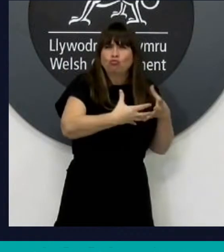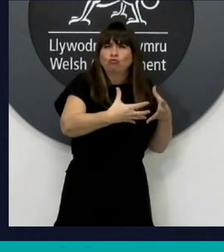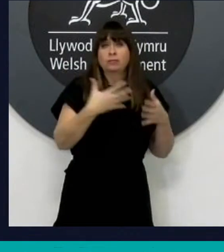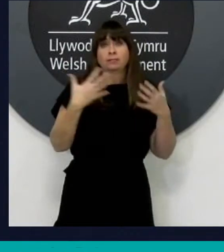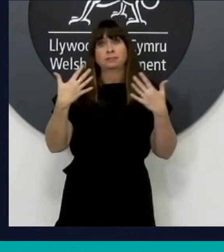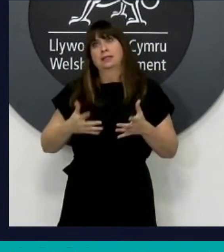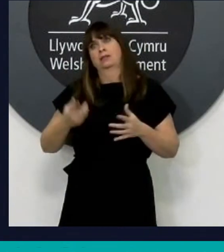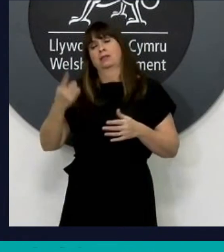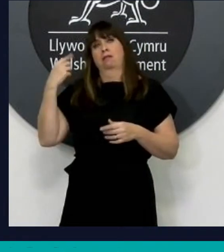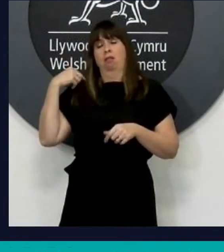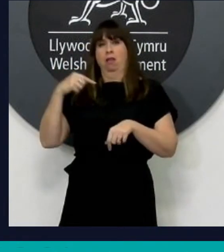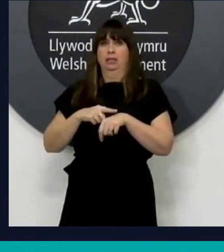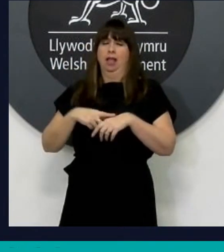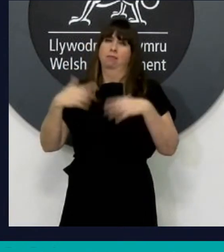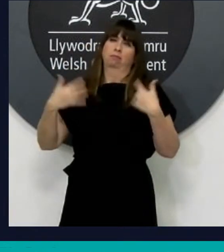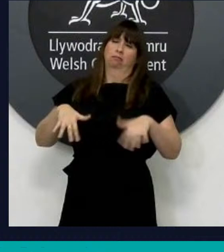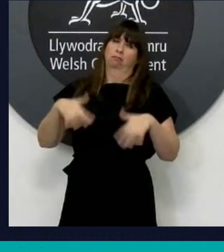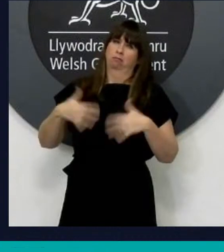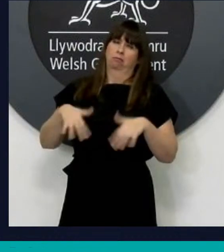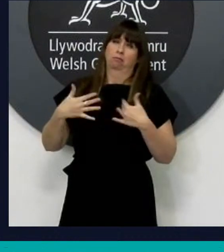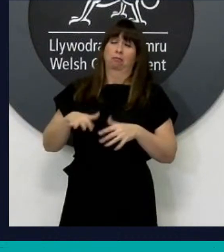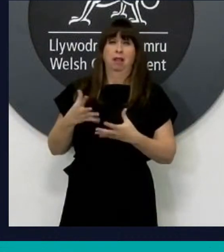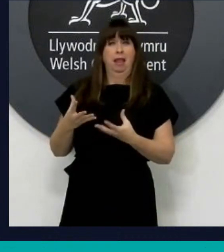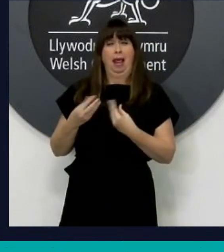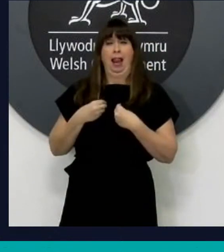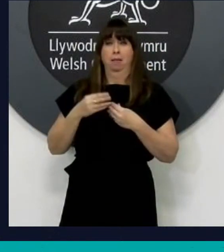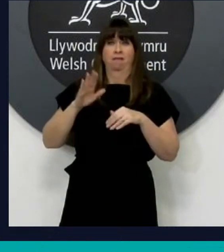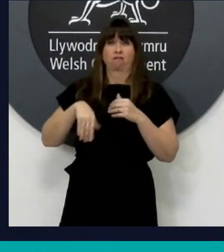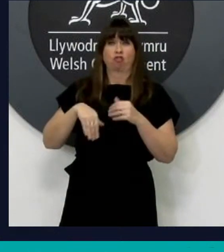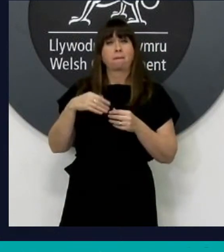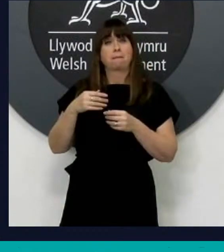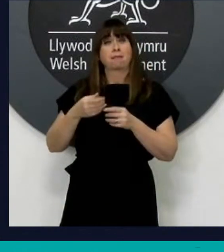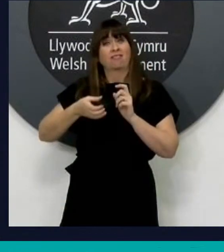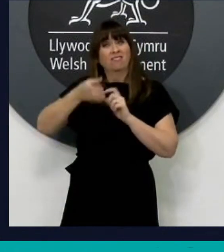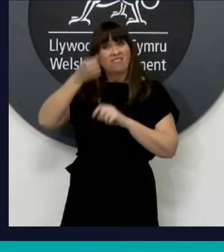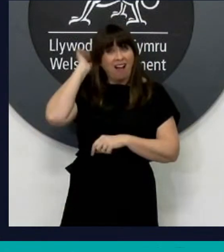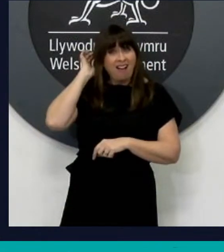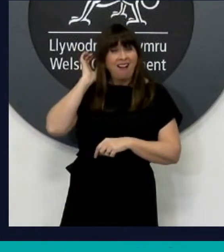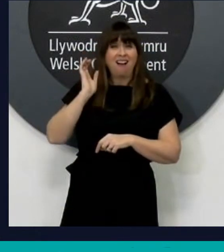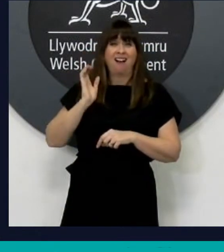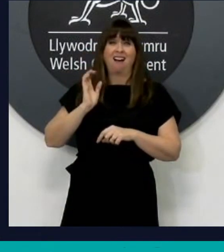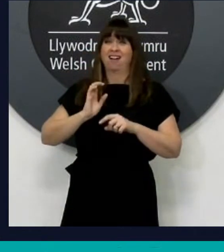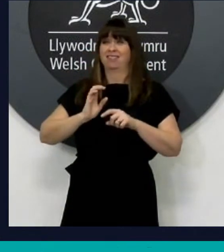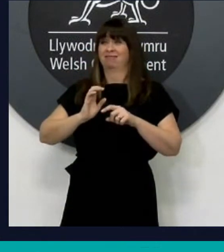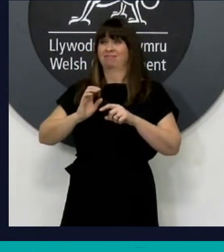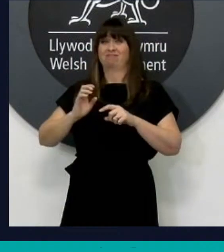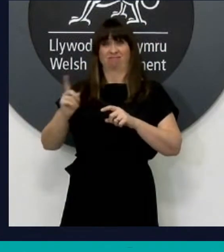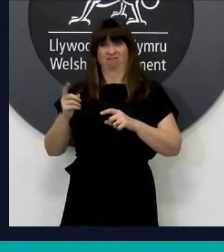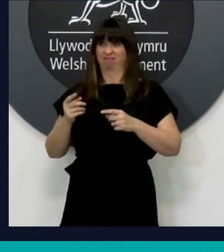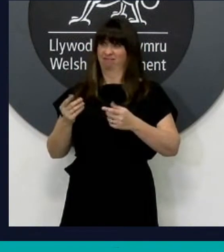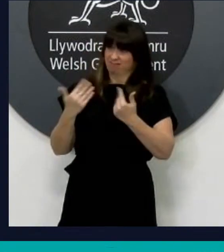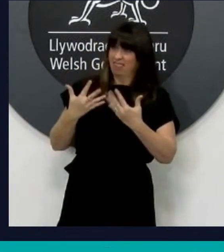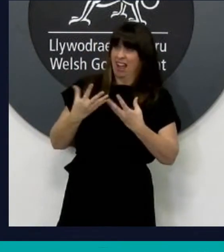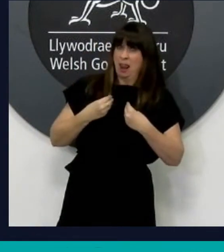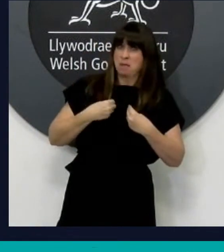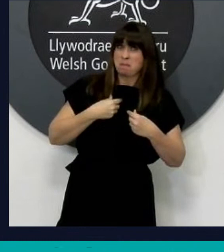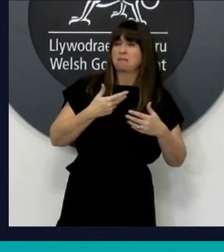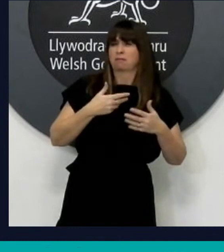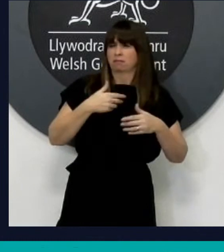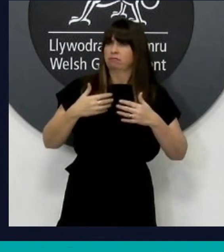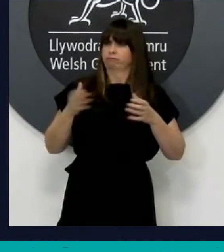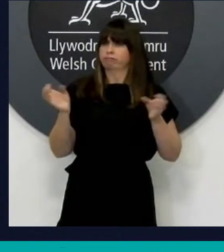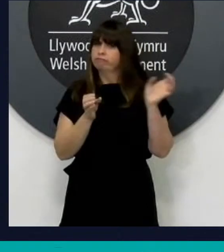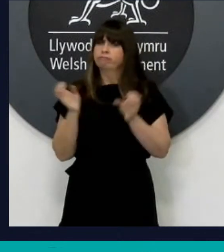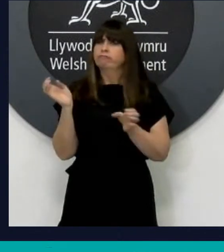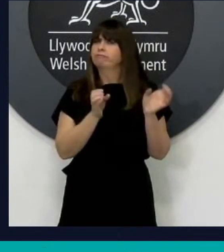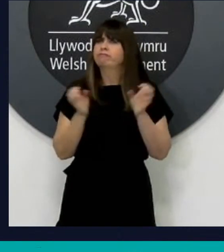emergency services last time also, from the fire service and others. And we'll be looking at